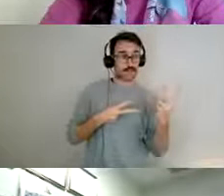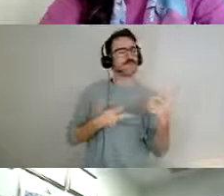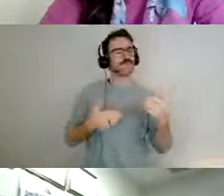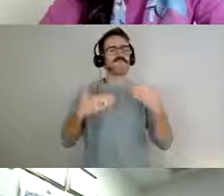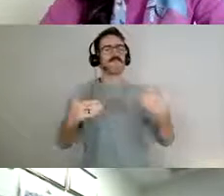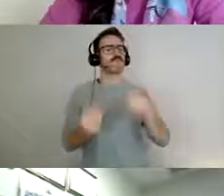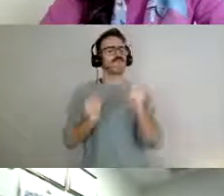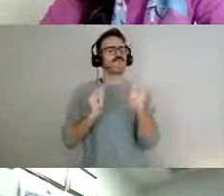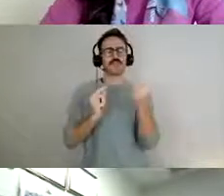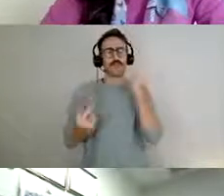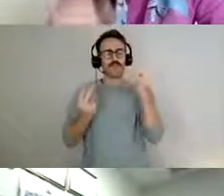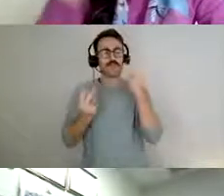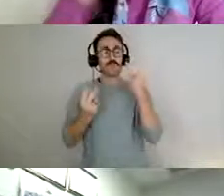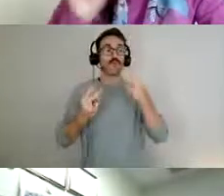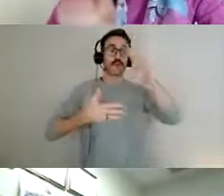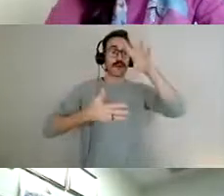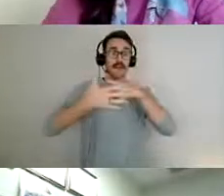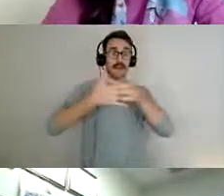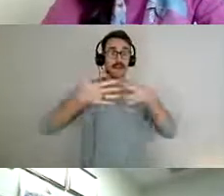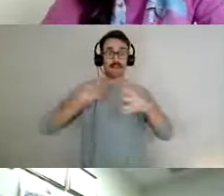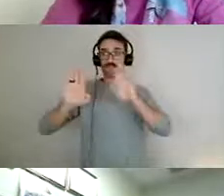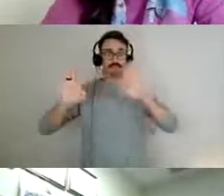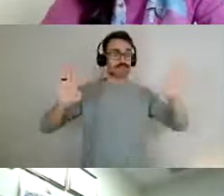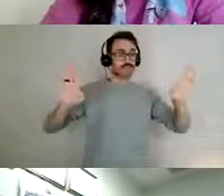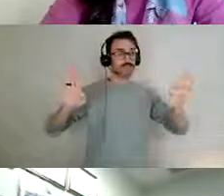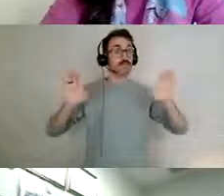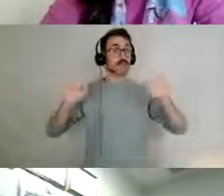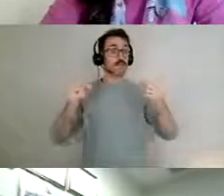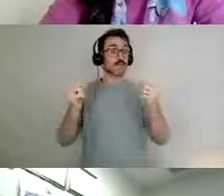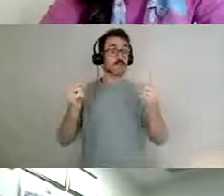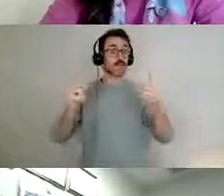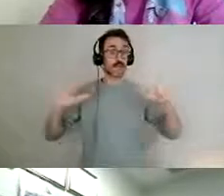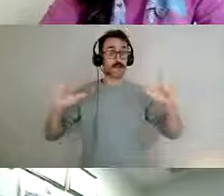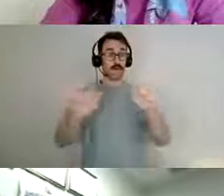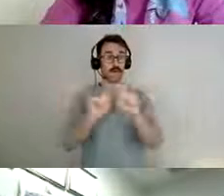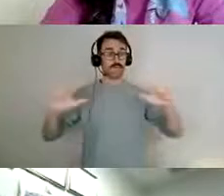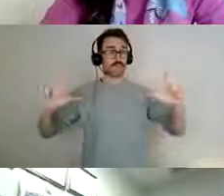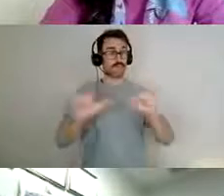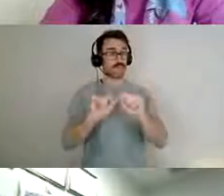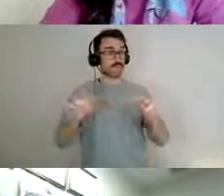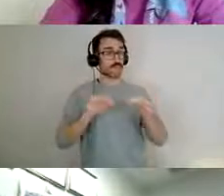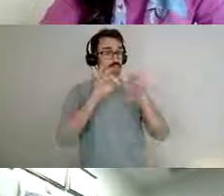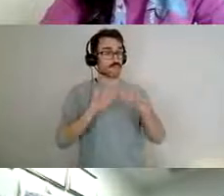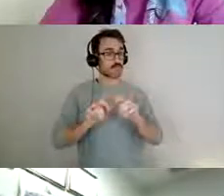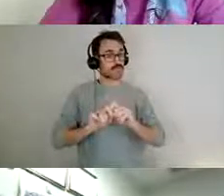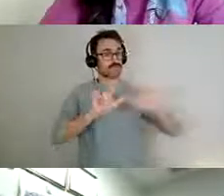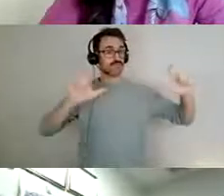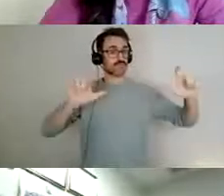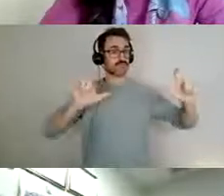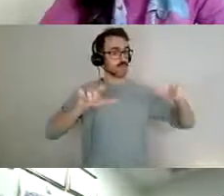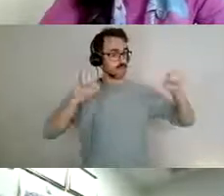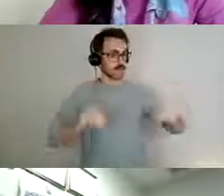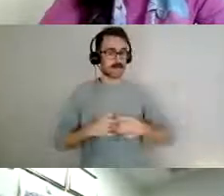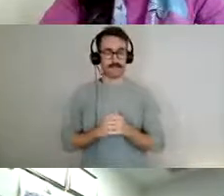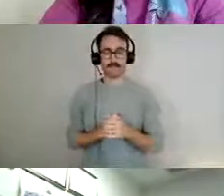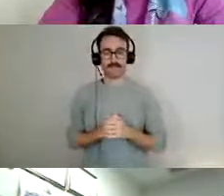or adjust the size of the speakers. You can pull the grid, the box, to make them bigger on your screen. The